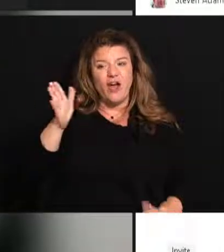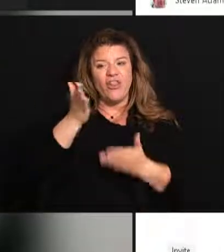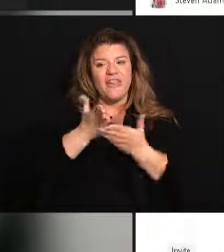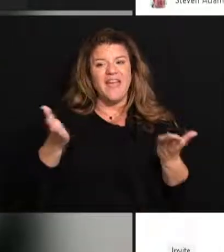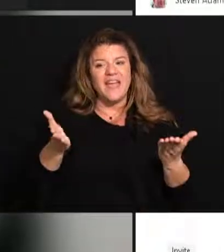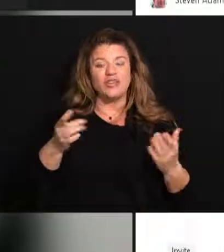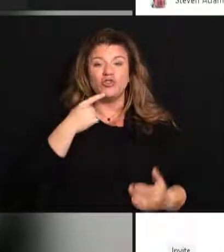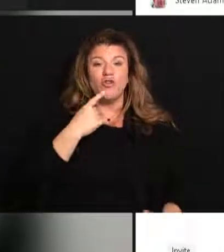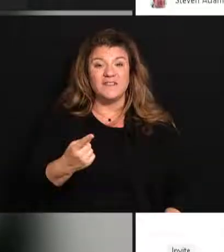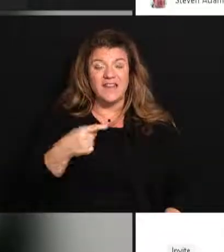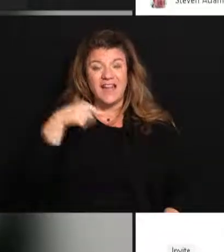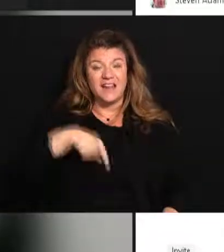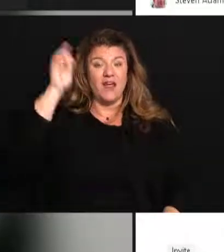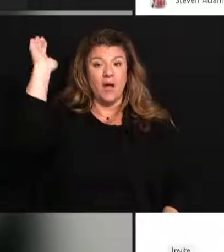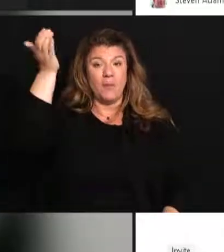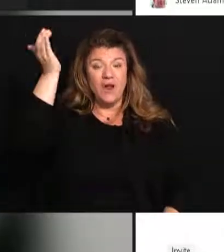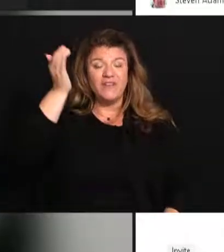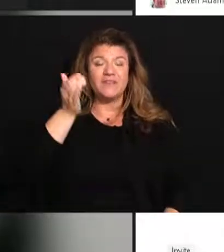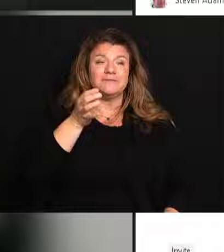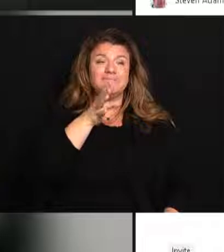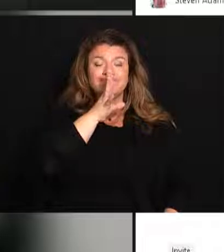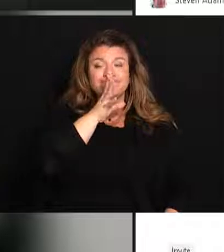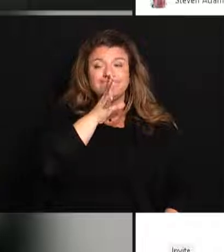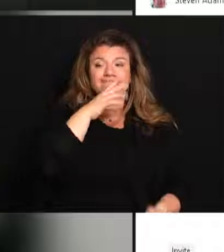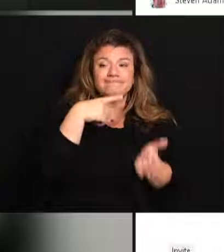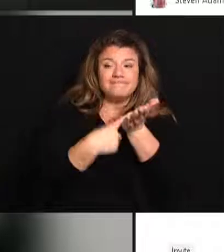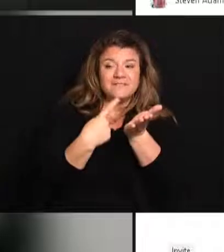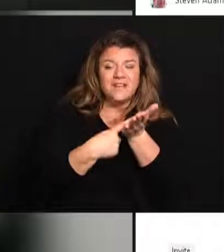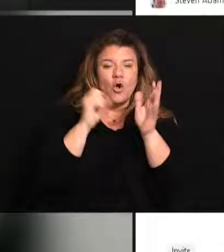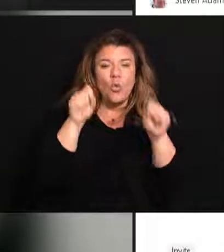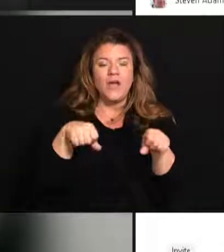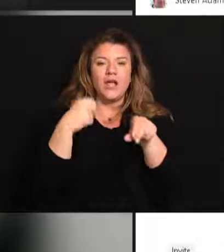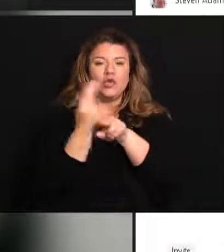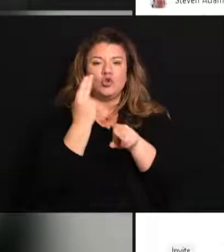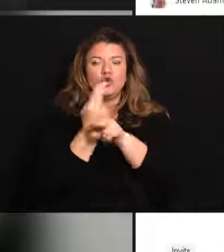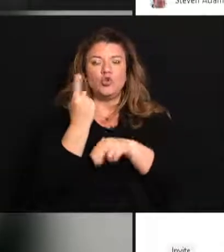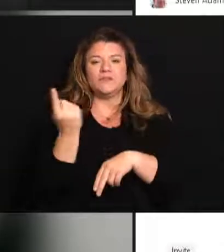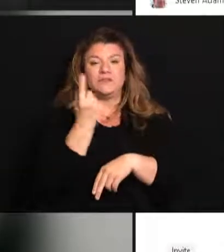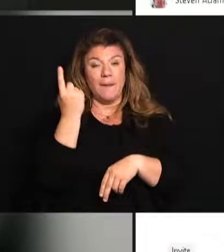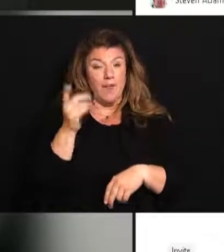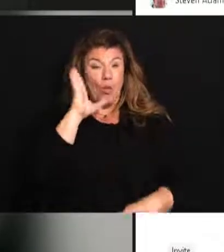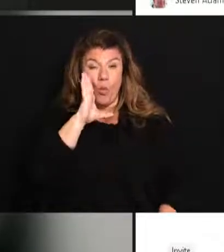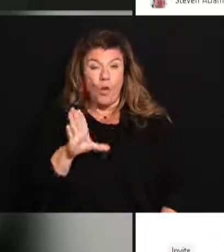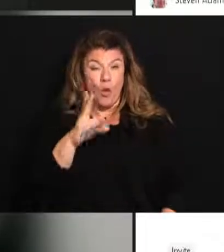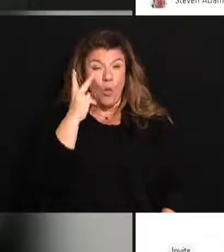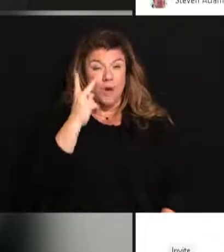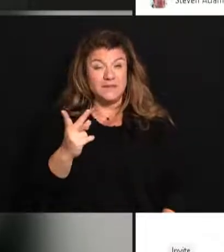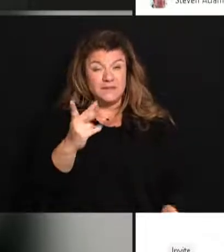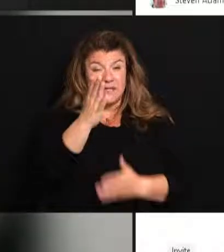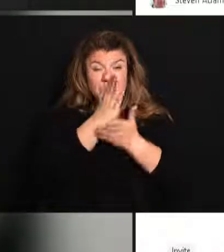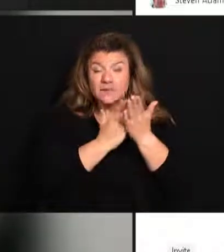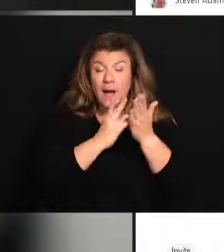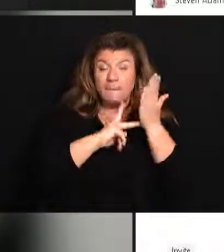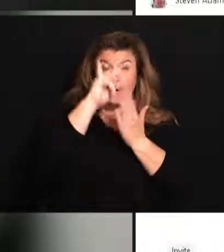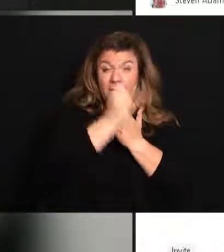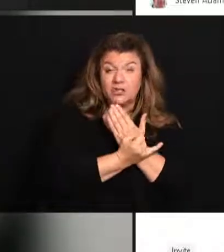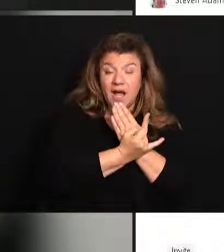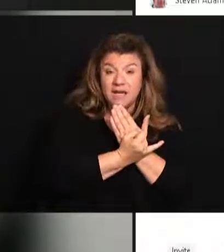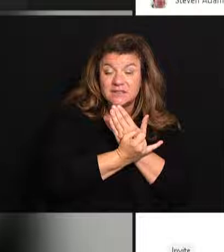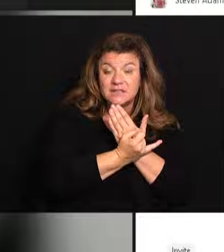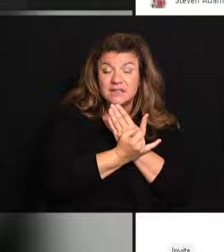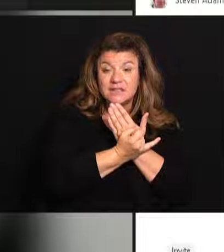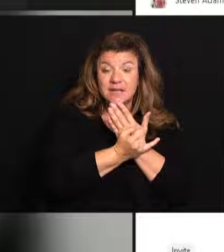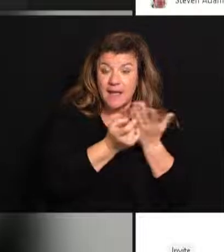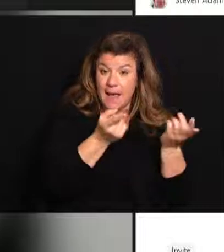you've said on these briefings talking about the need to do something, will we see some projects coming out of these